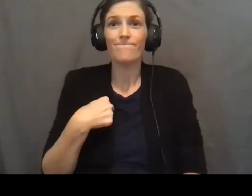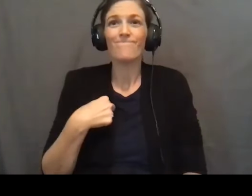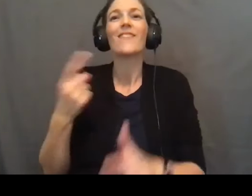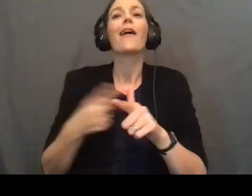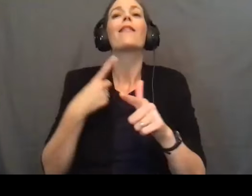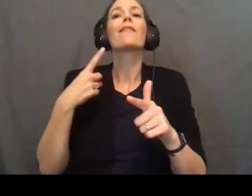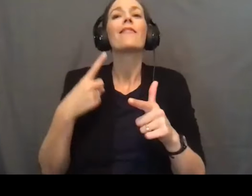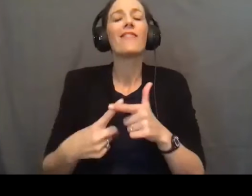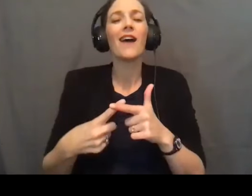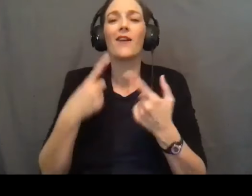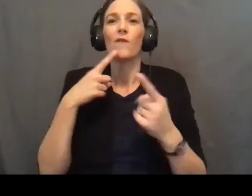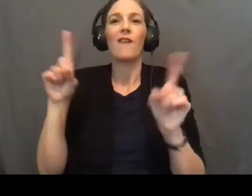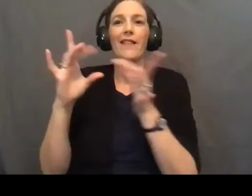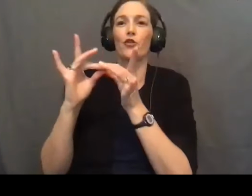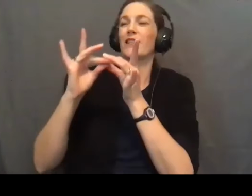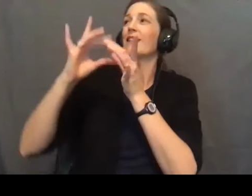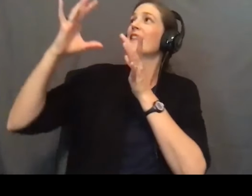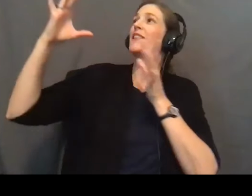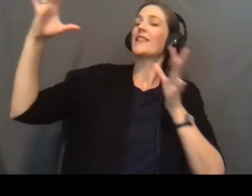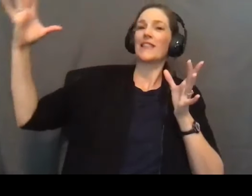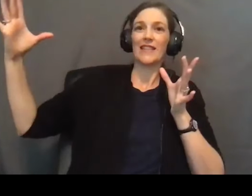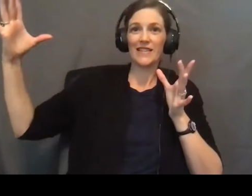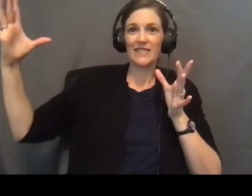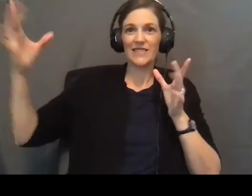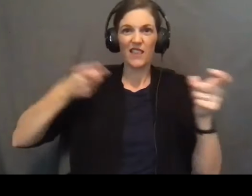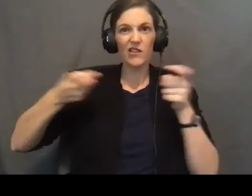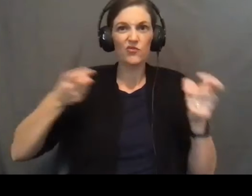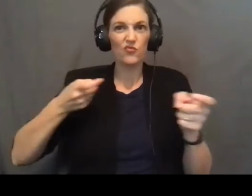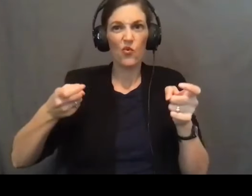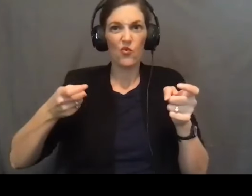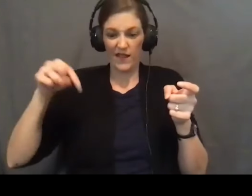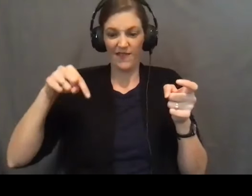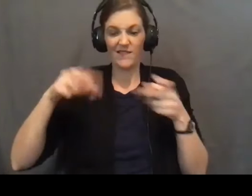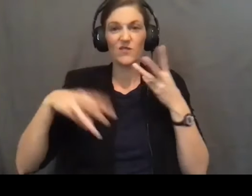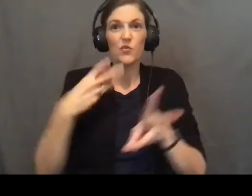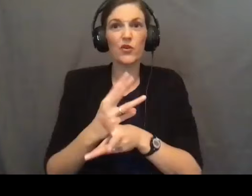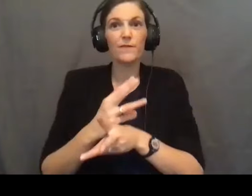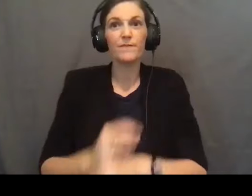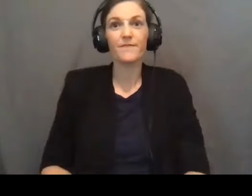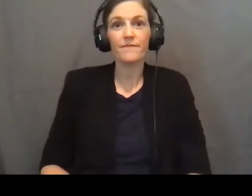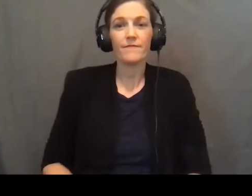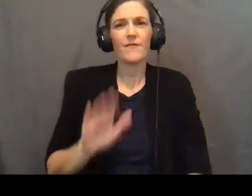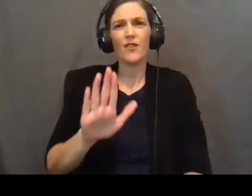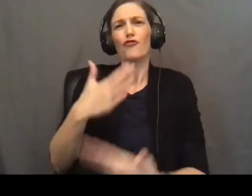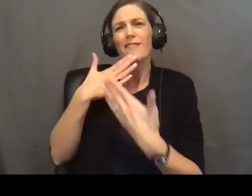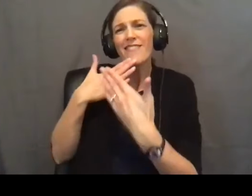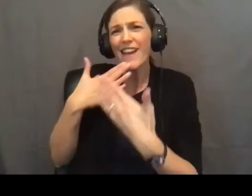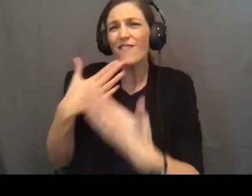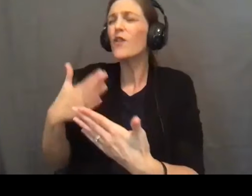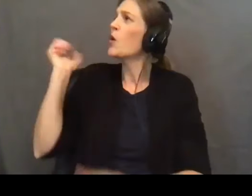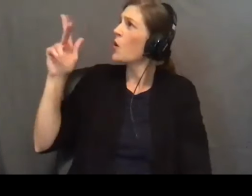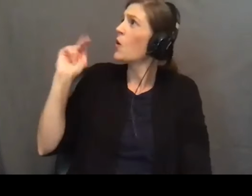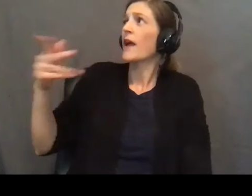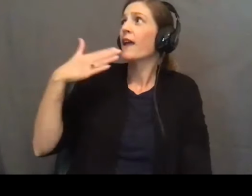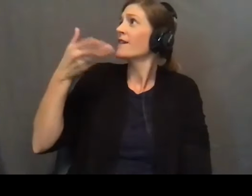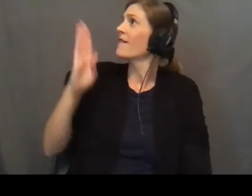when you finally released your control in this world. You're thankful. Okay, God, you're going to